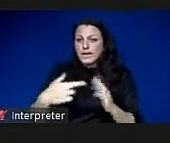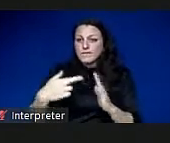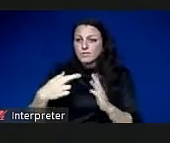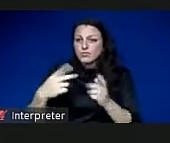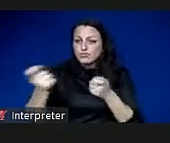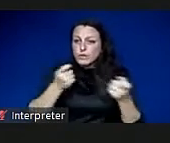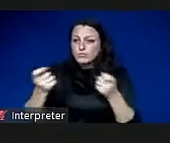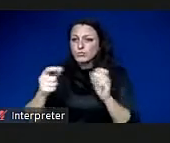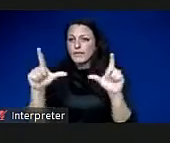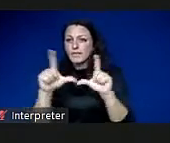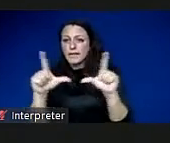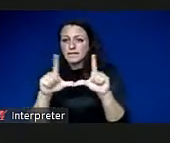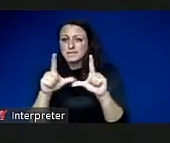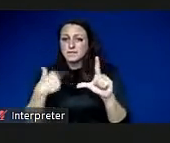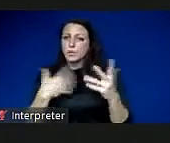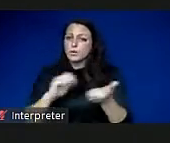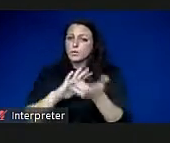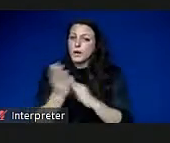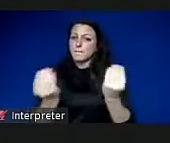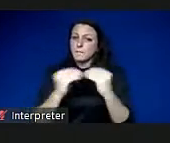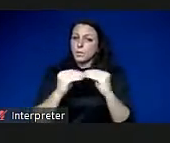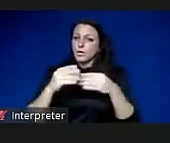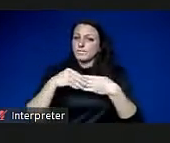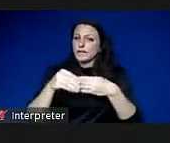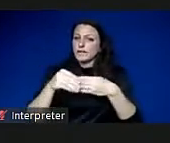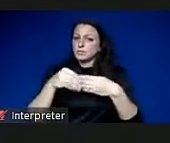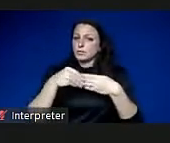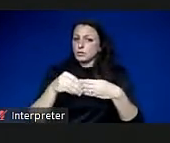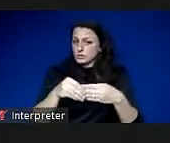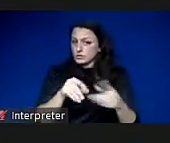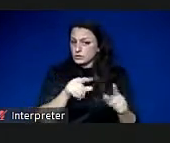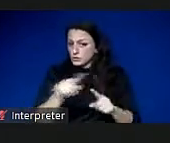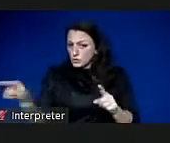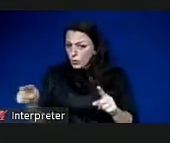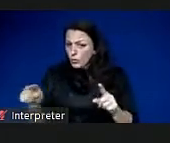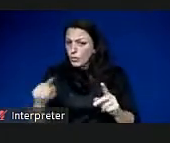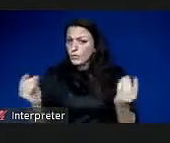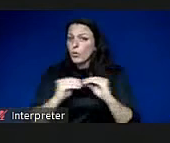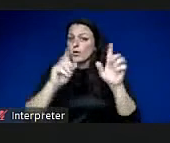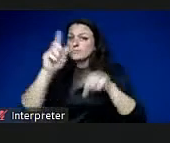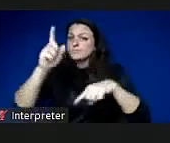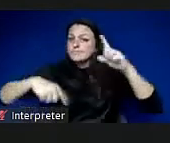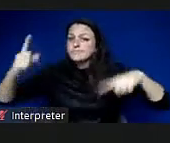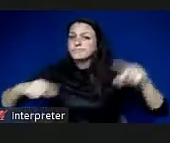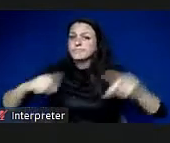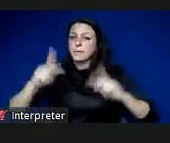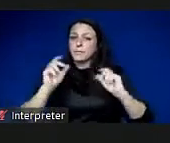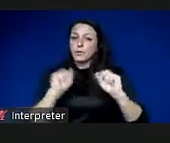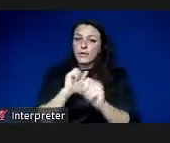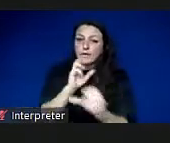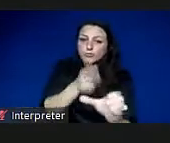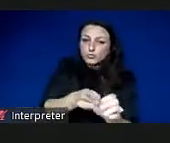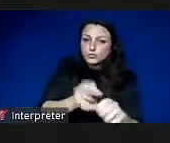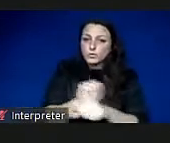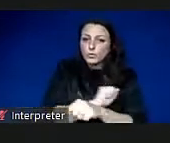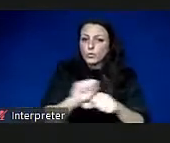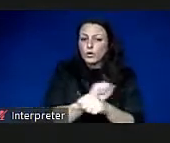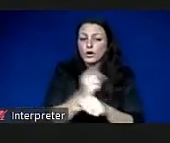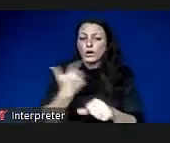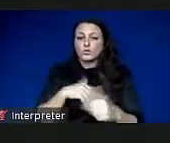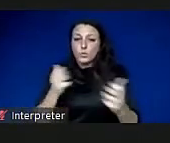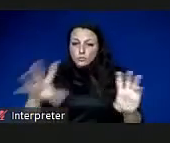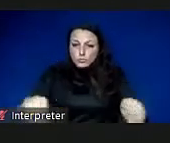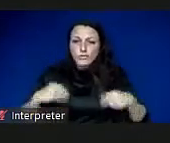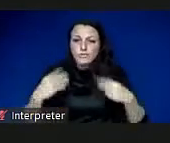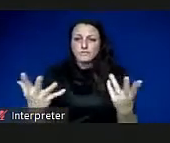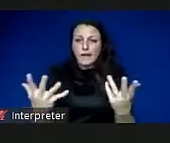flexibilities to allow professionals expanded scopes of practice, for example. I mean, we wanted to do everything on the front end that allowed us the